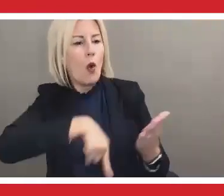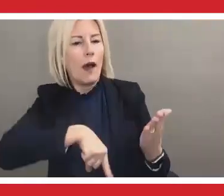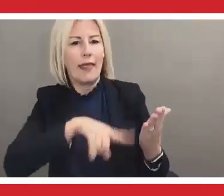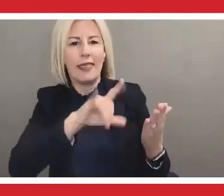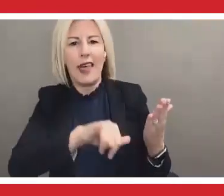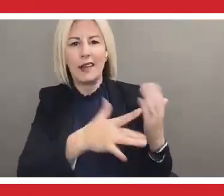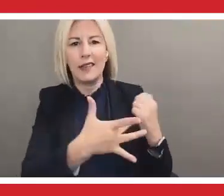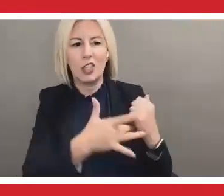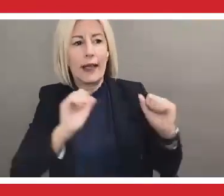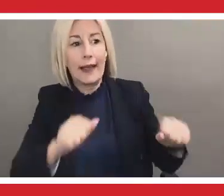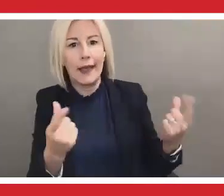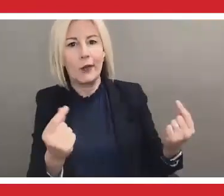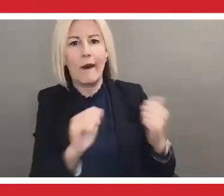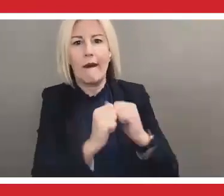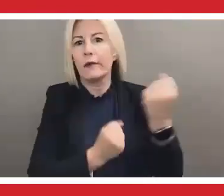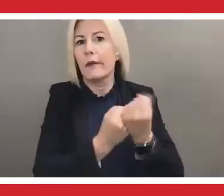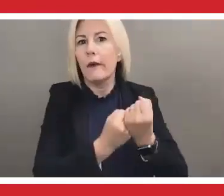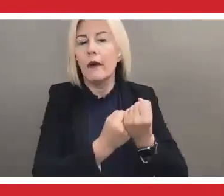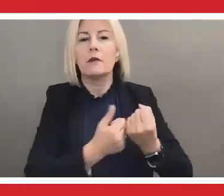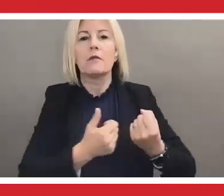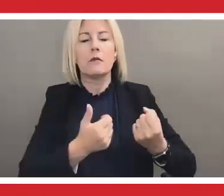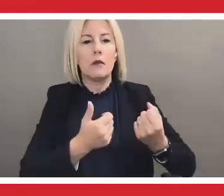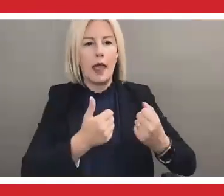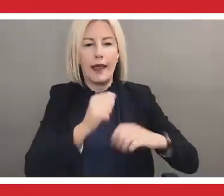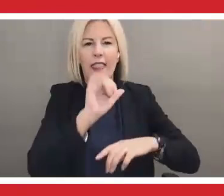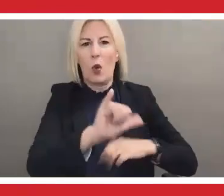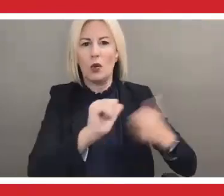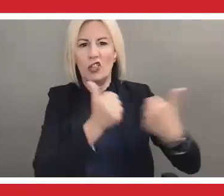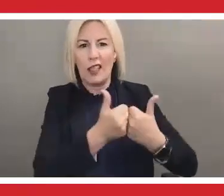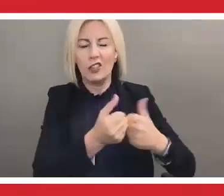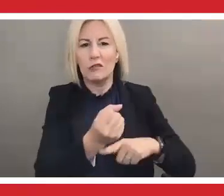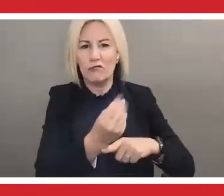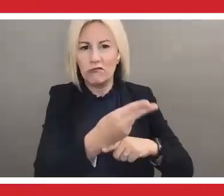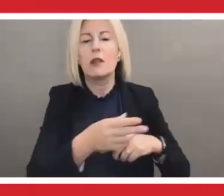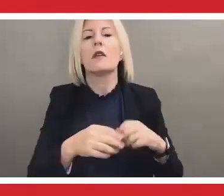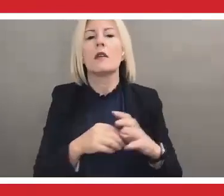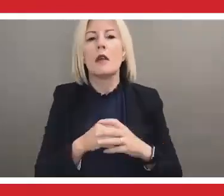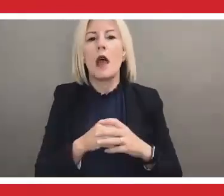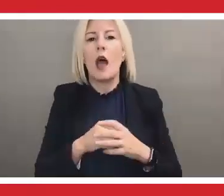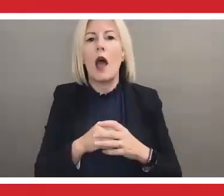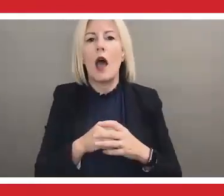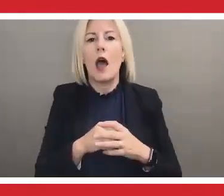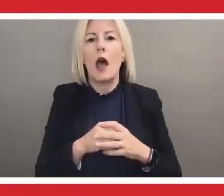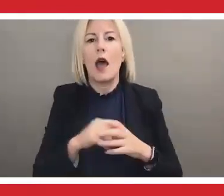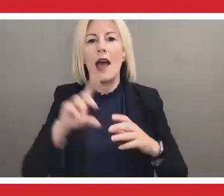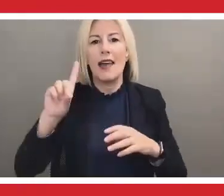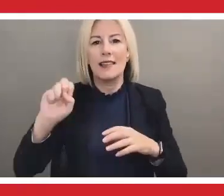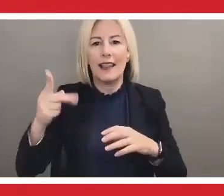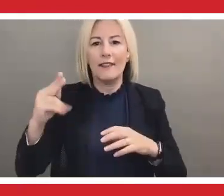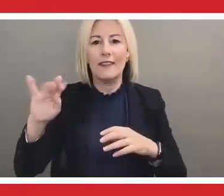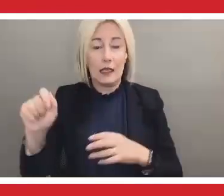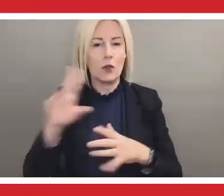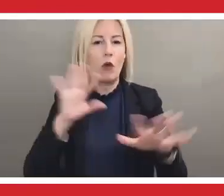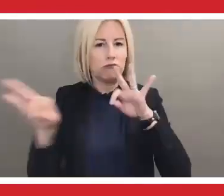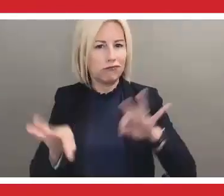it can support and override the challenges. I met very briefly with Delfina, and she's going now to tell us